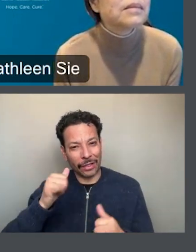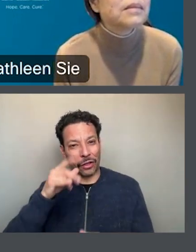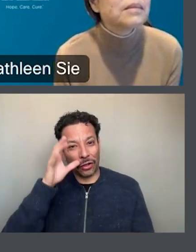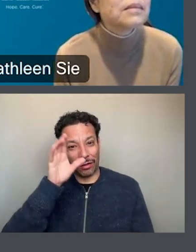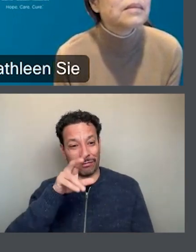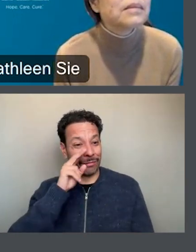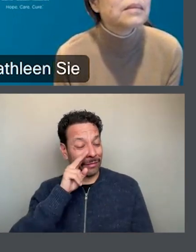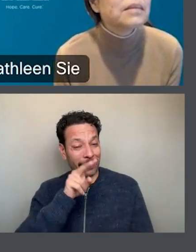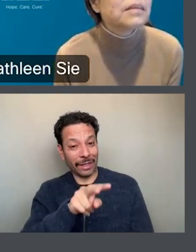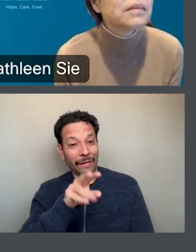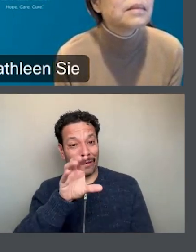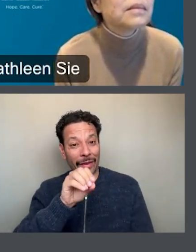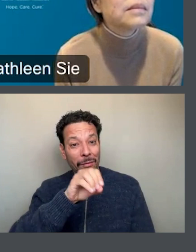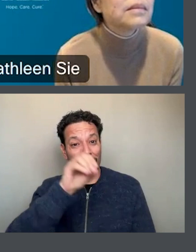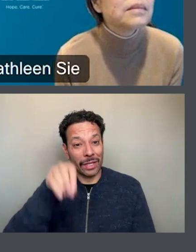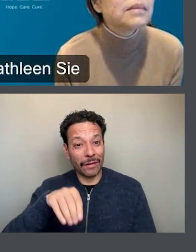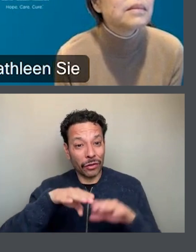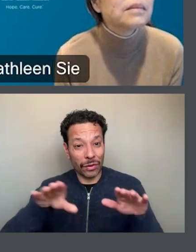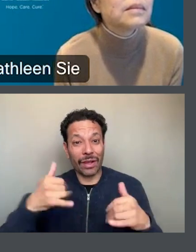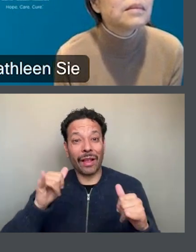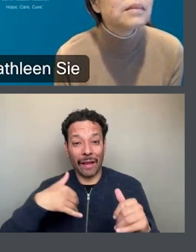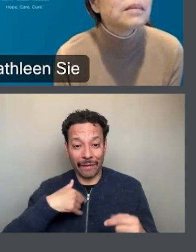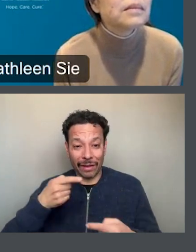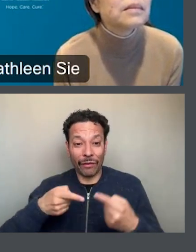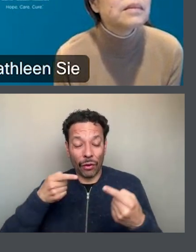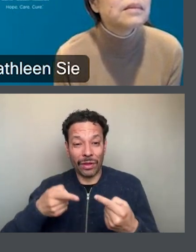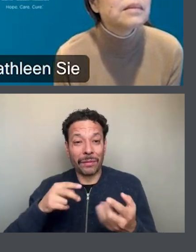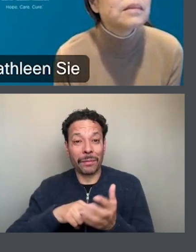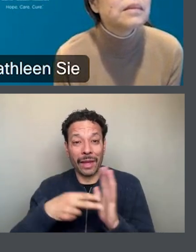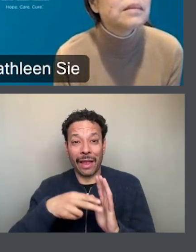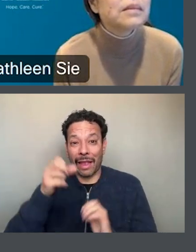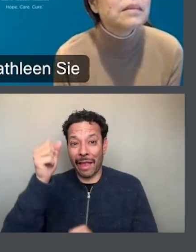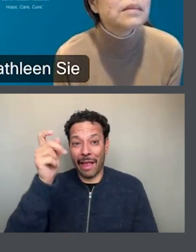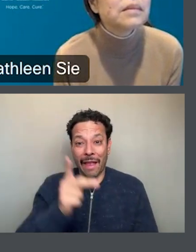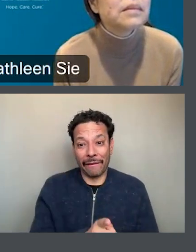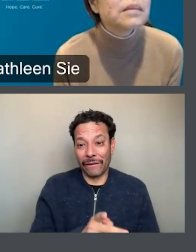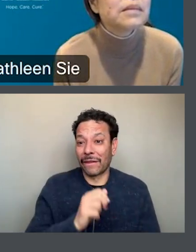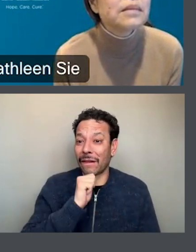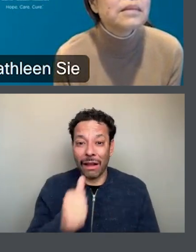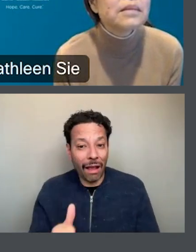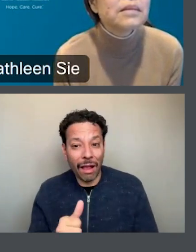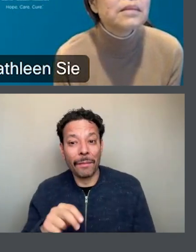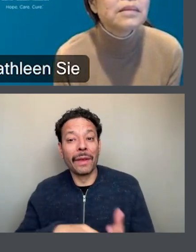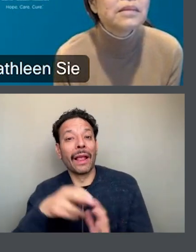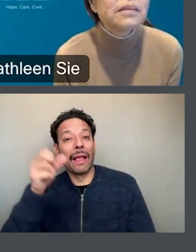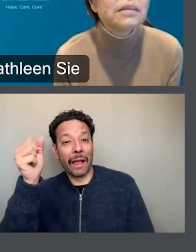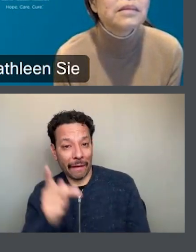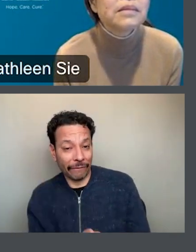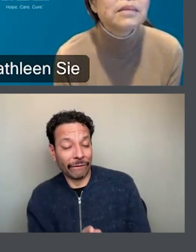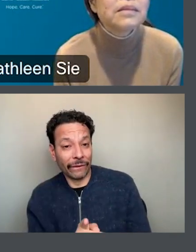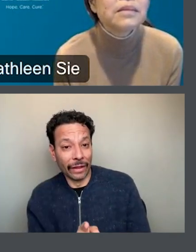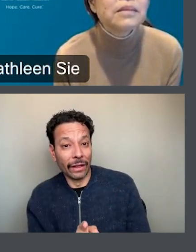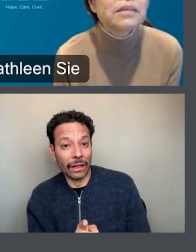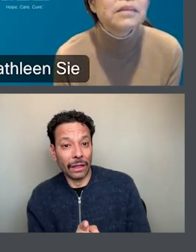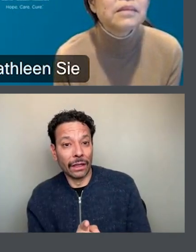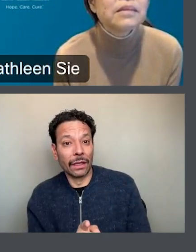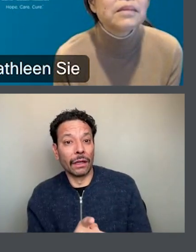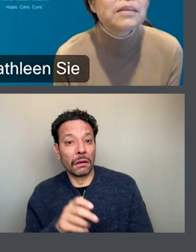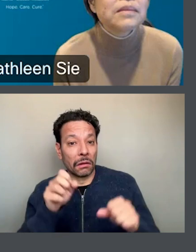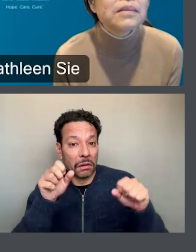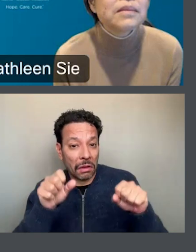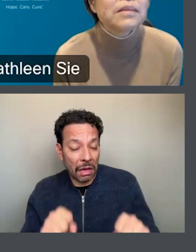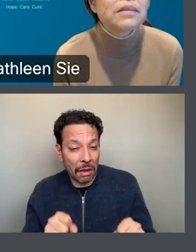are going to have these difficulties. That means about half of them aren't. About half of them are going to be able to